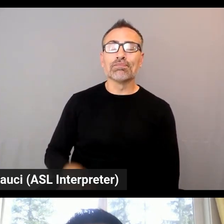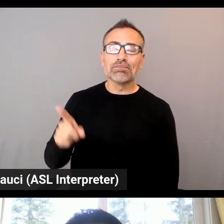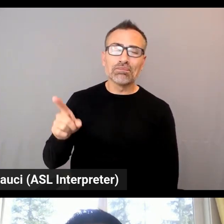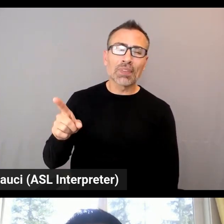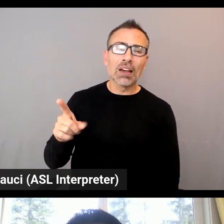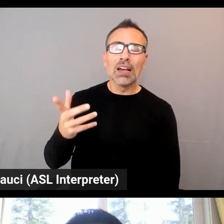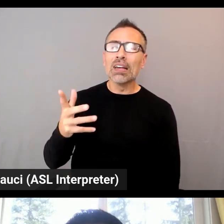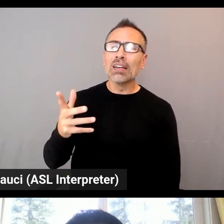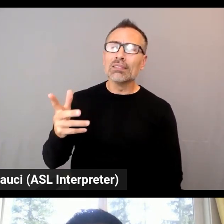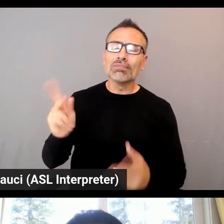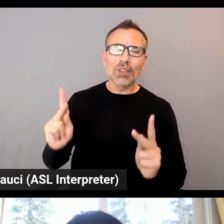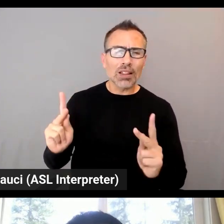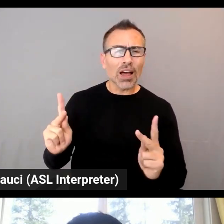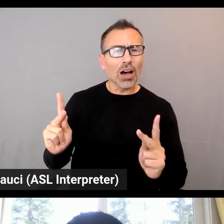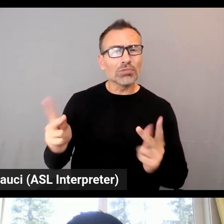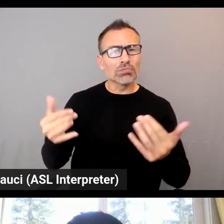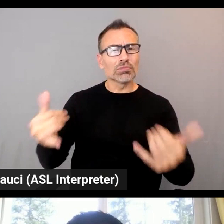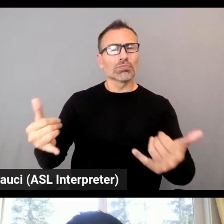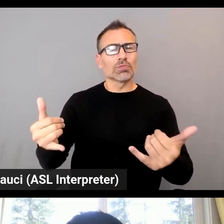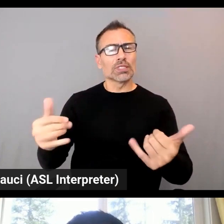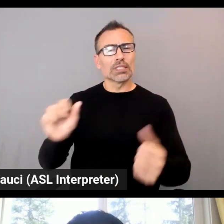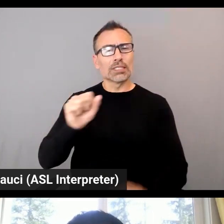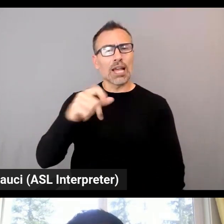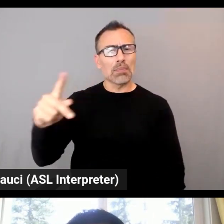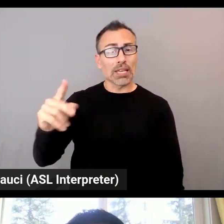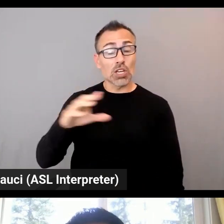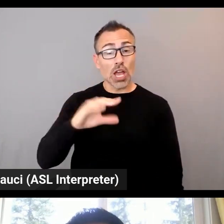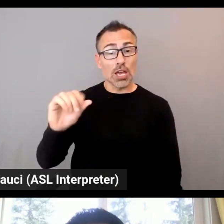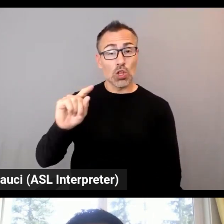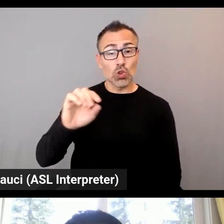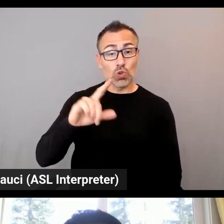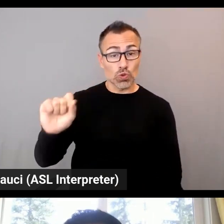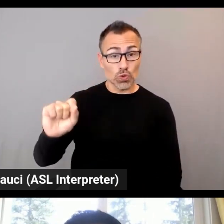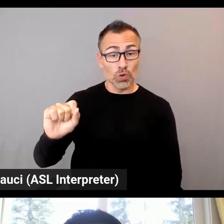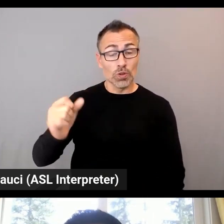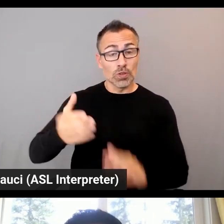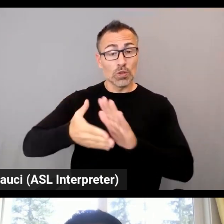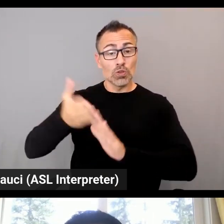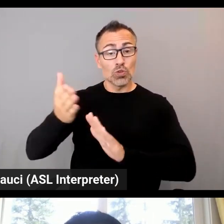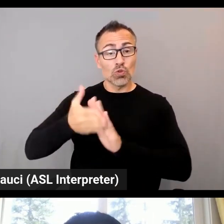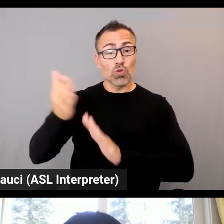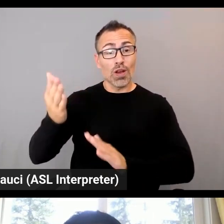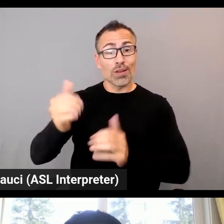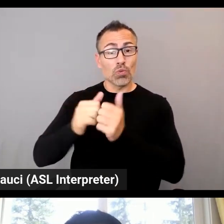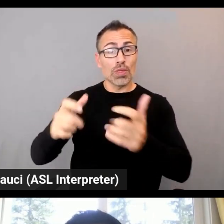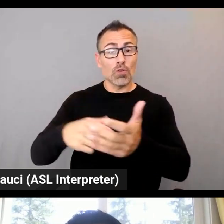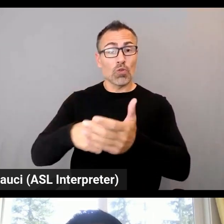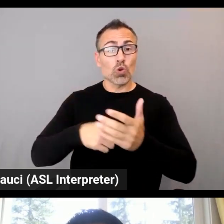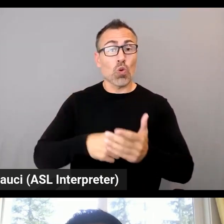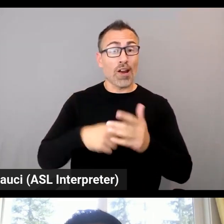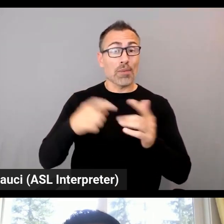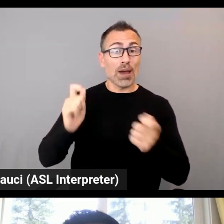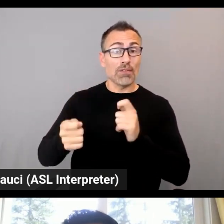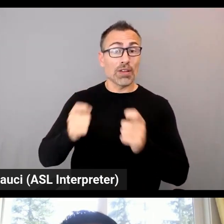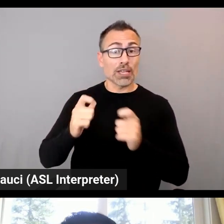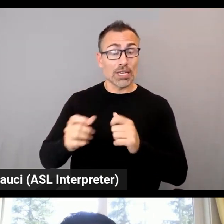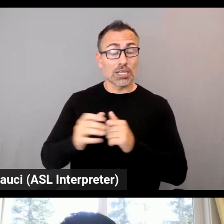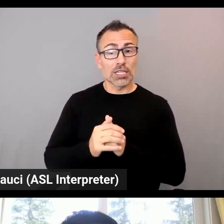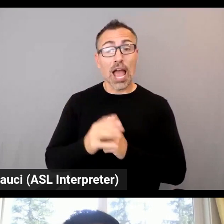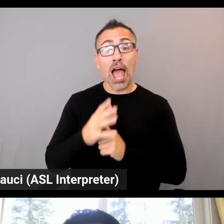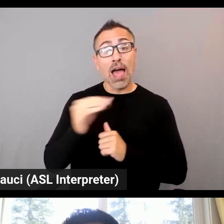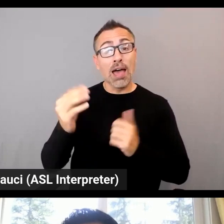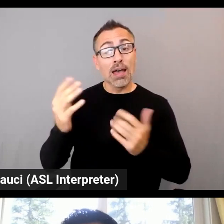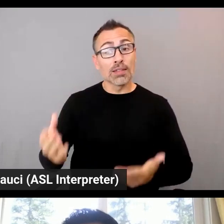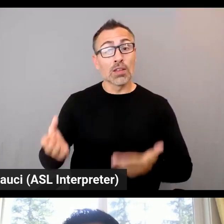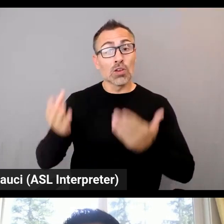It allows existing applications and tools to run without requiring modifications and offers a range